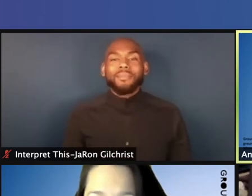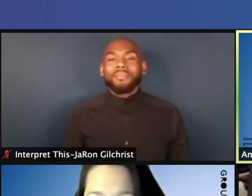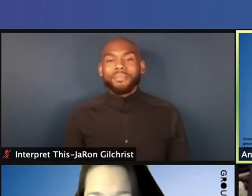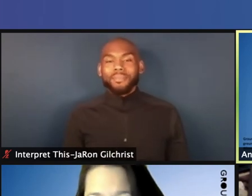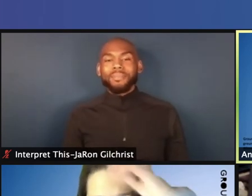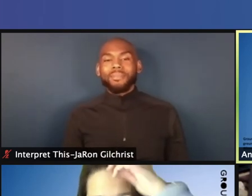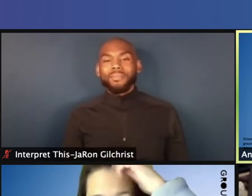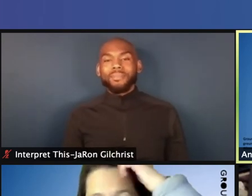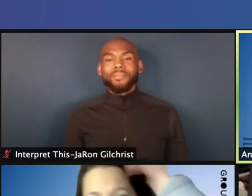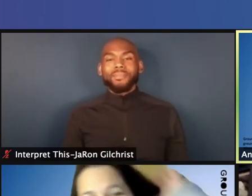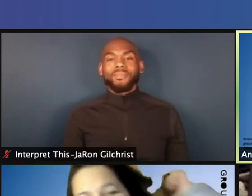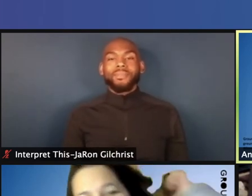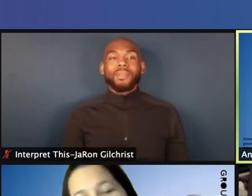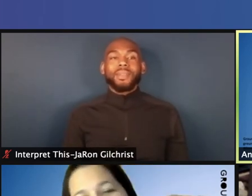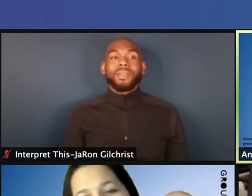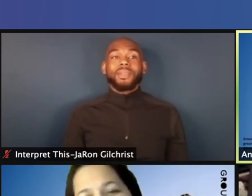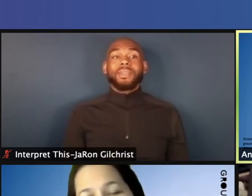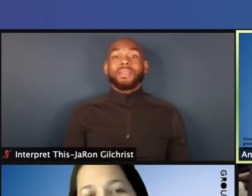And it's